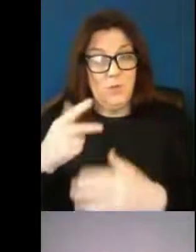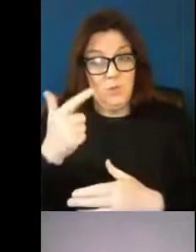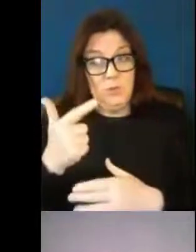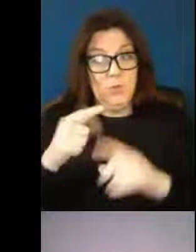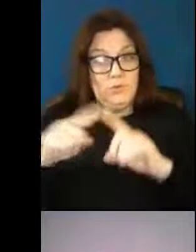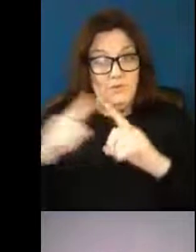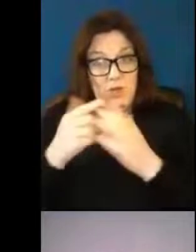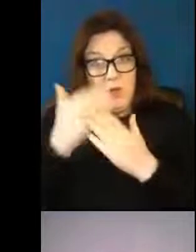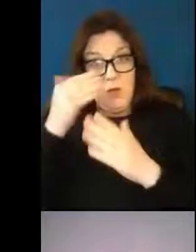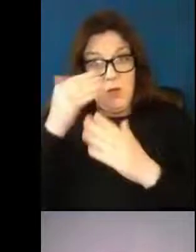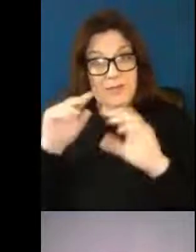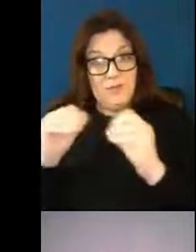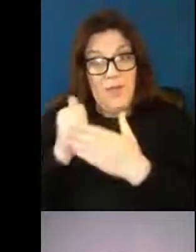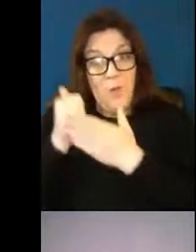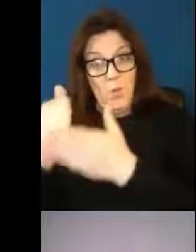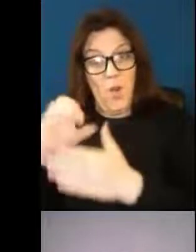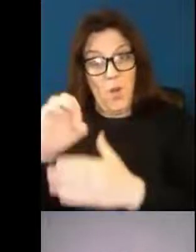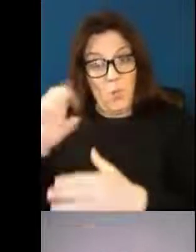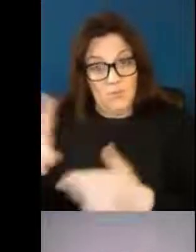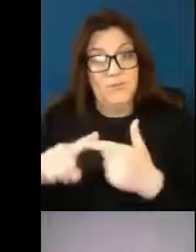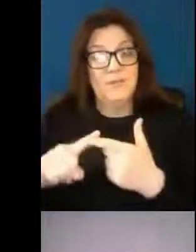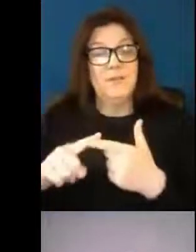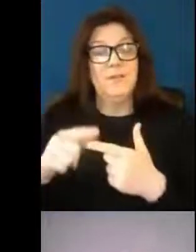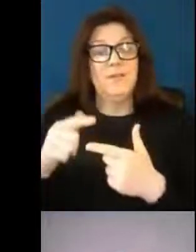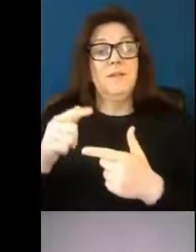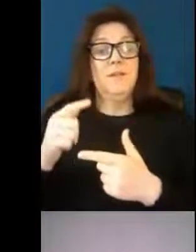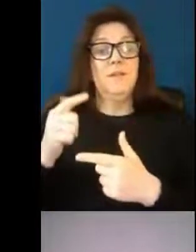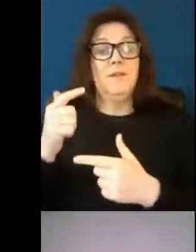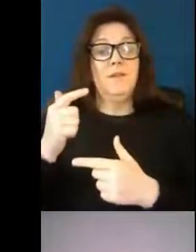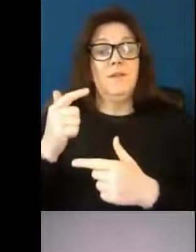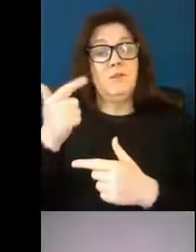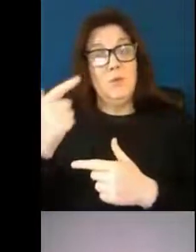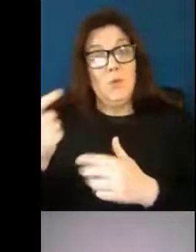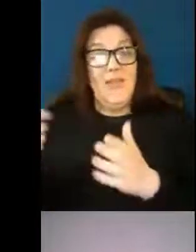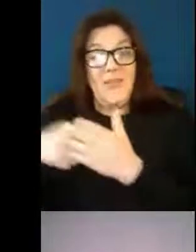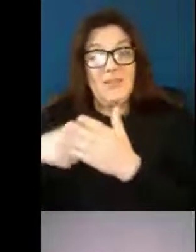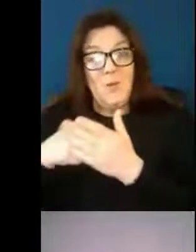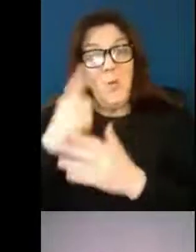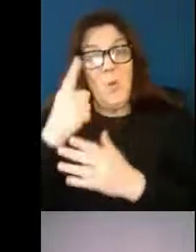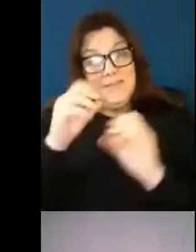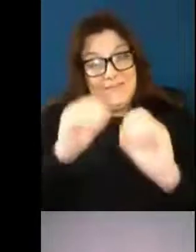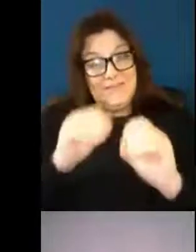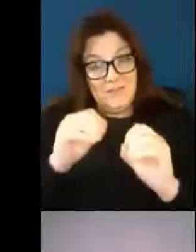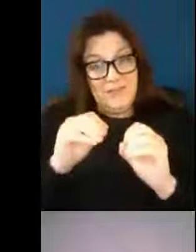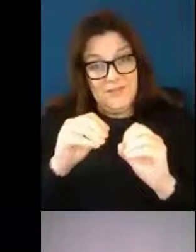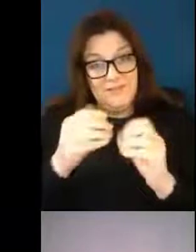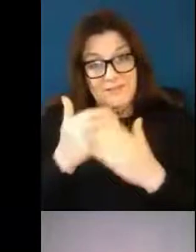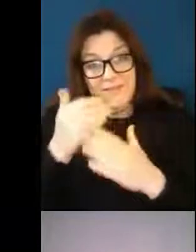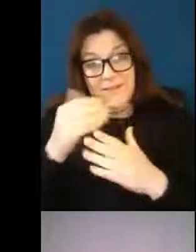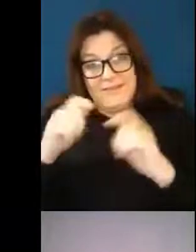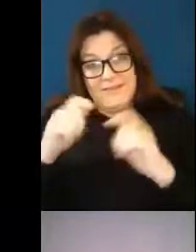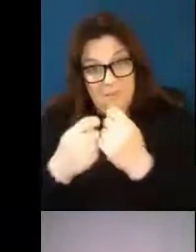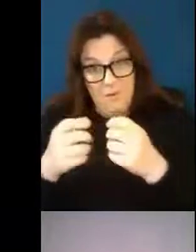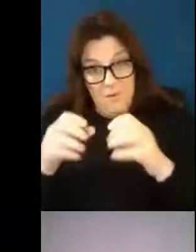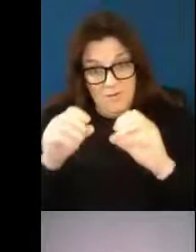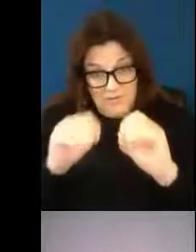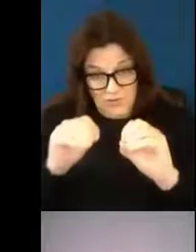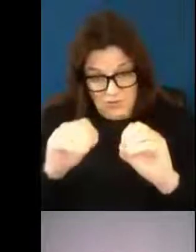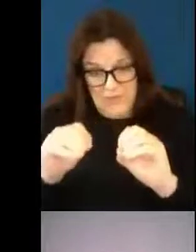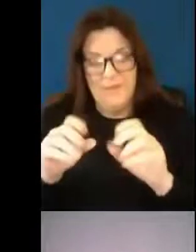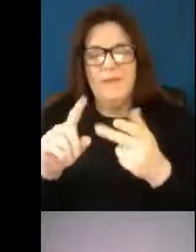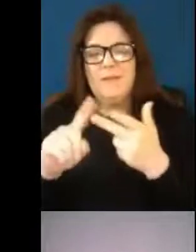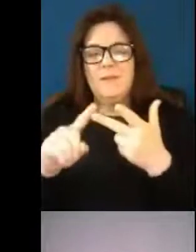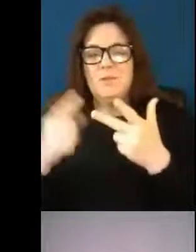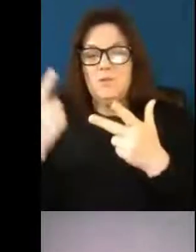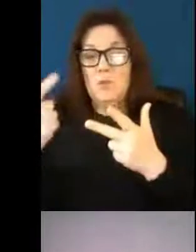university, 1 Team Teaching Award, 2 additional awards, which are kind of nominal awards in relation to